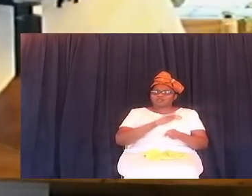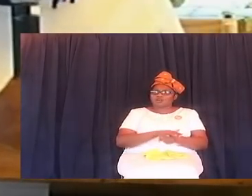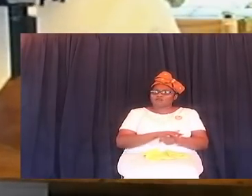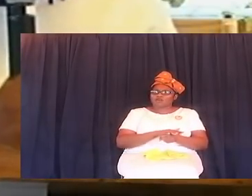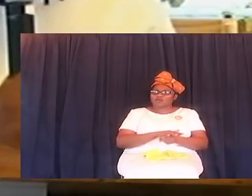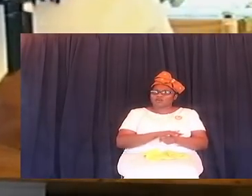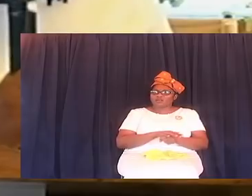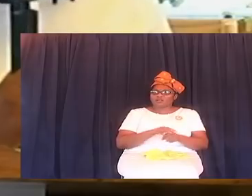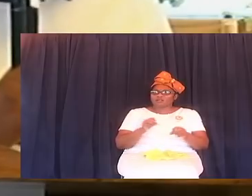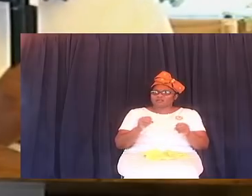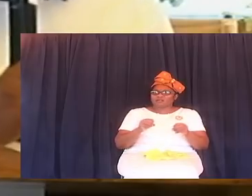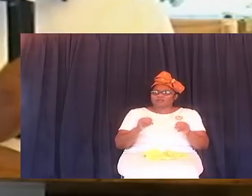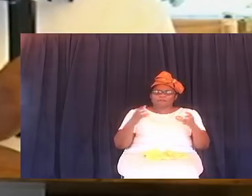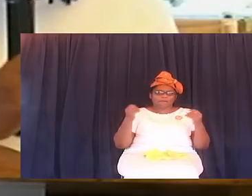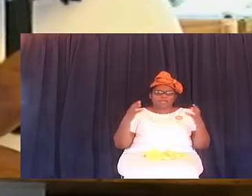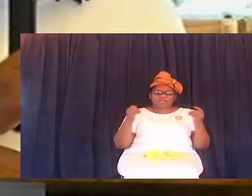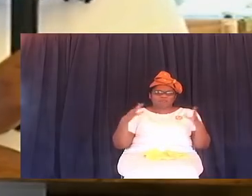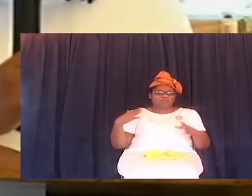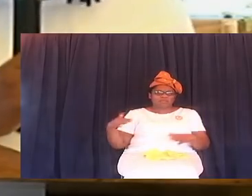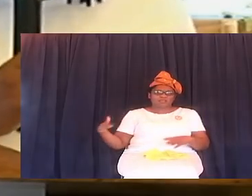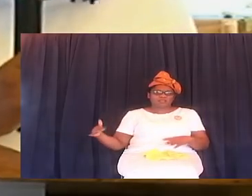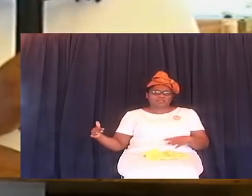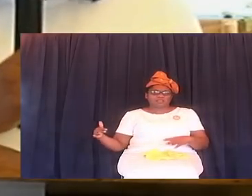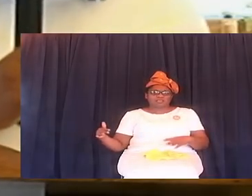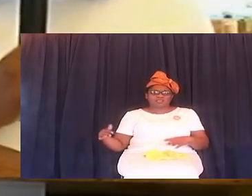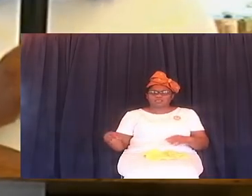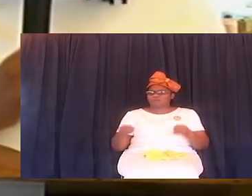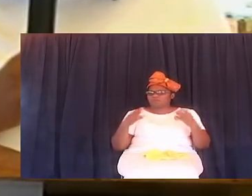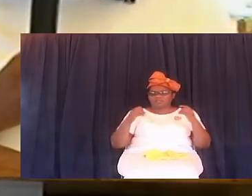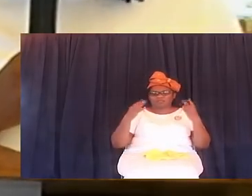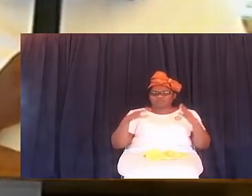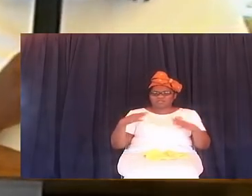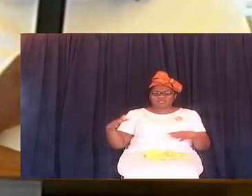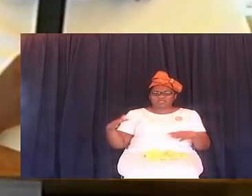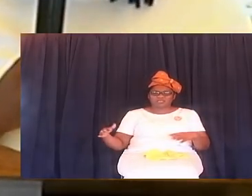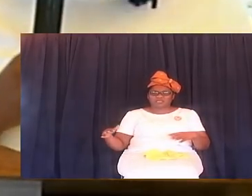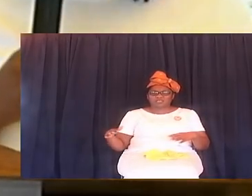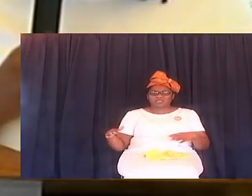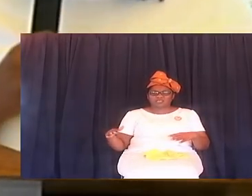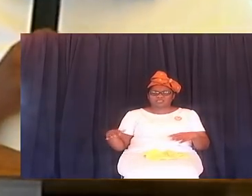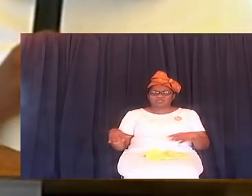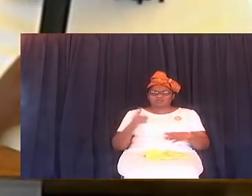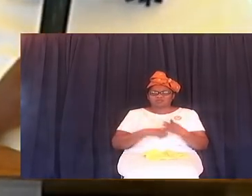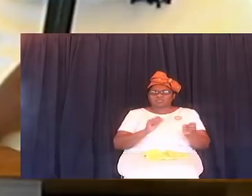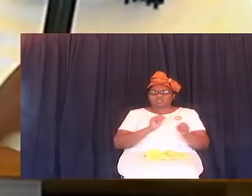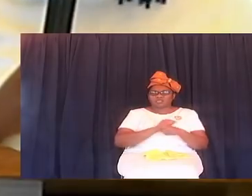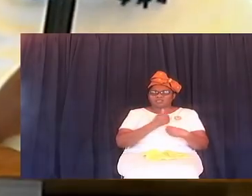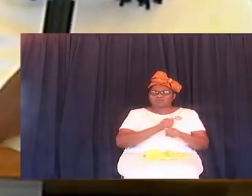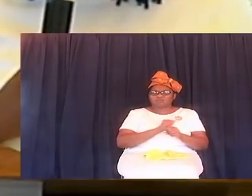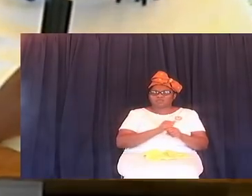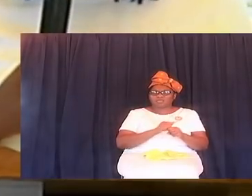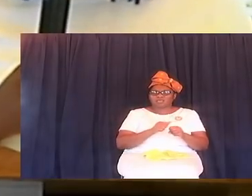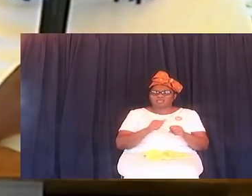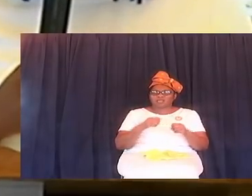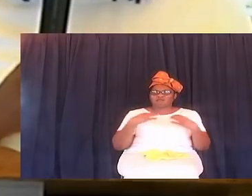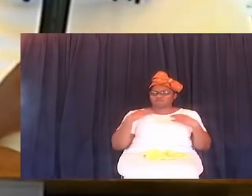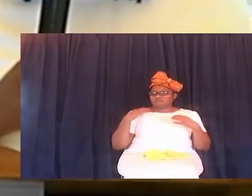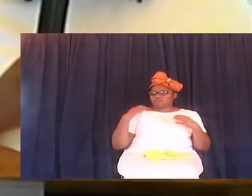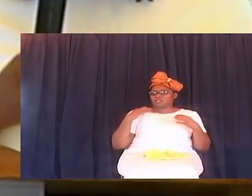oven mittens, dish towels, placemats, bags. Once it's made of material, she's able to make